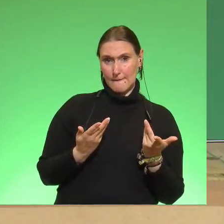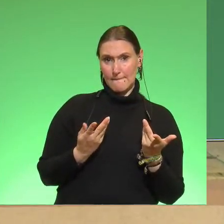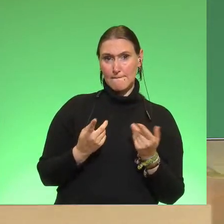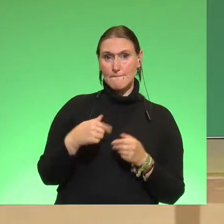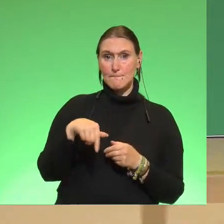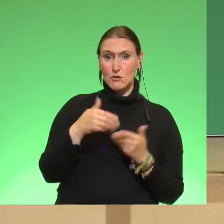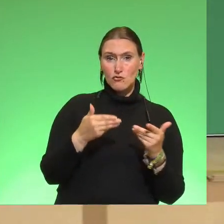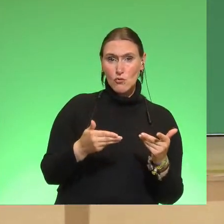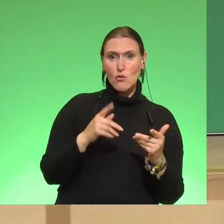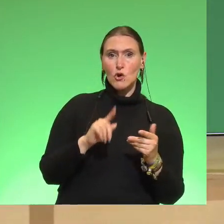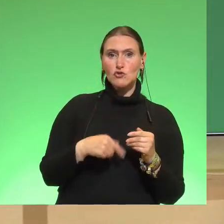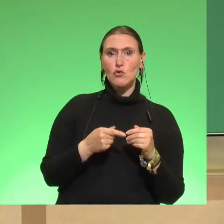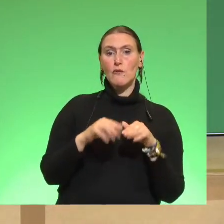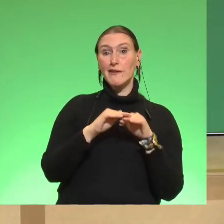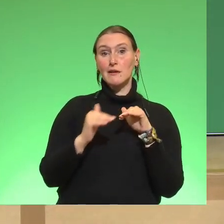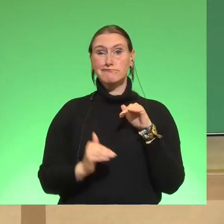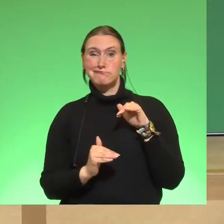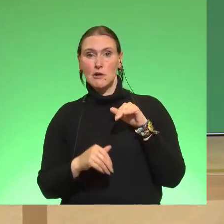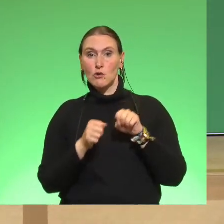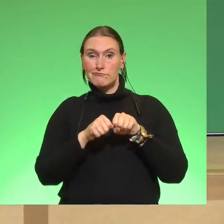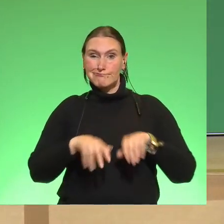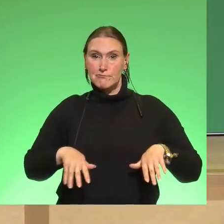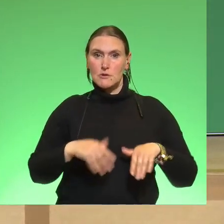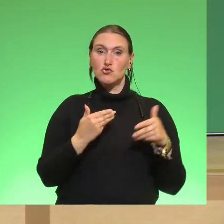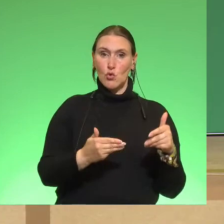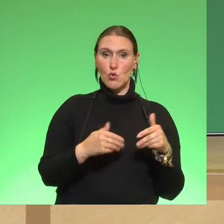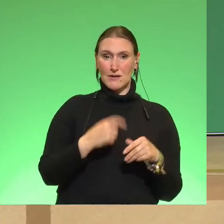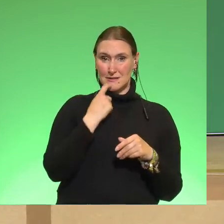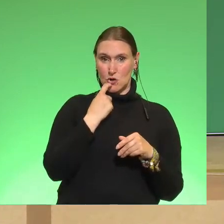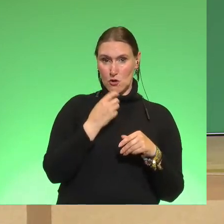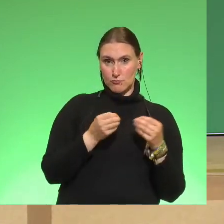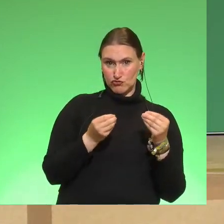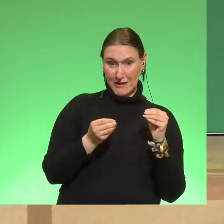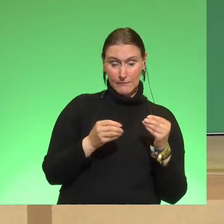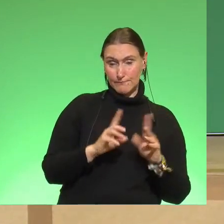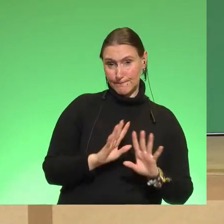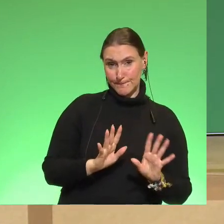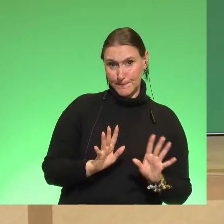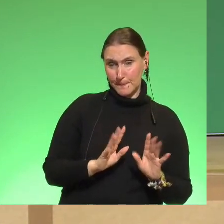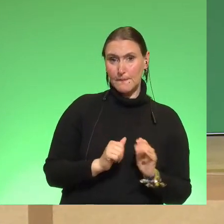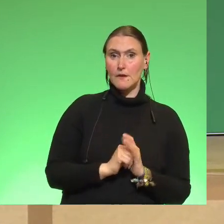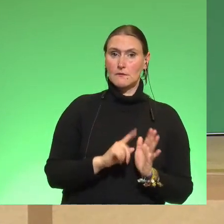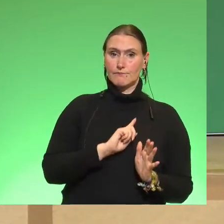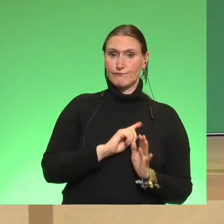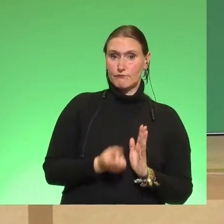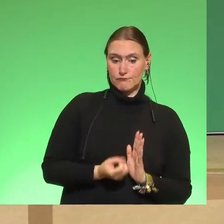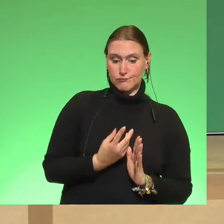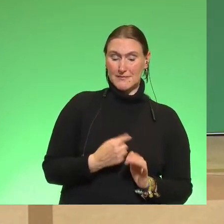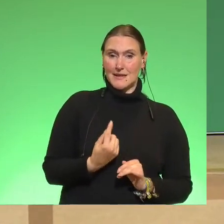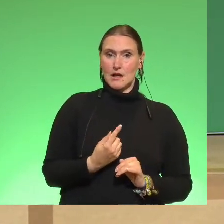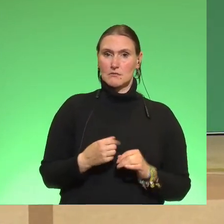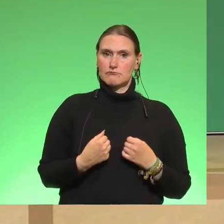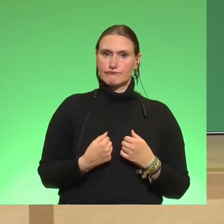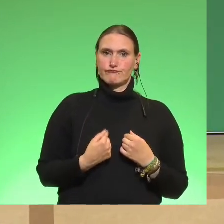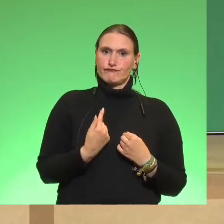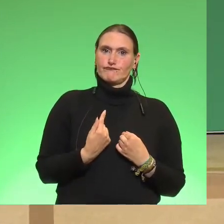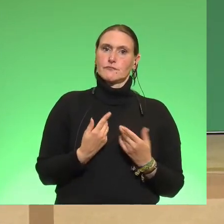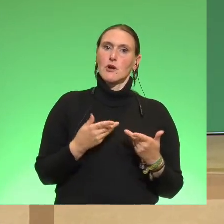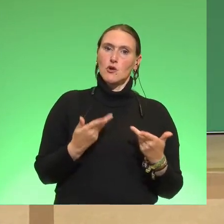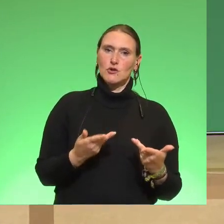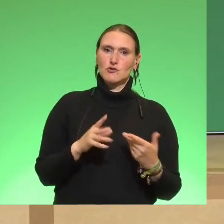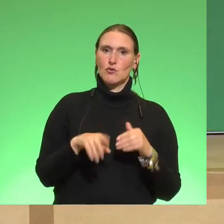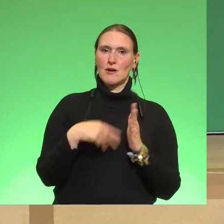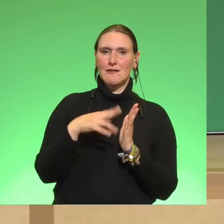being enfranchised as an art object, becoming an artwork exclusively from the standpoint of being discussed in the parameters of art